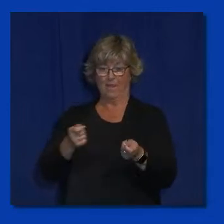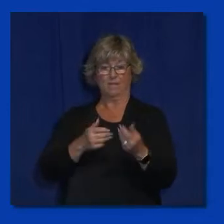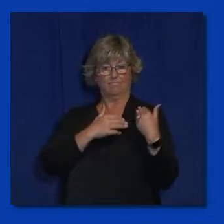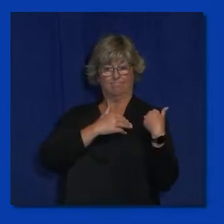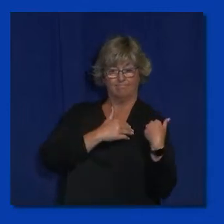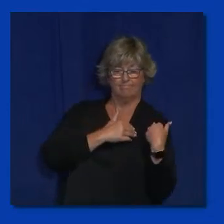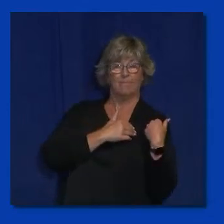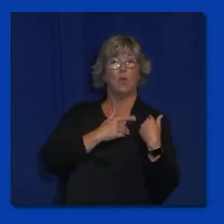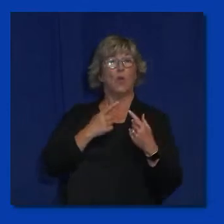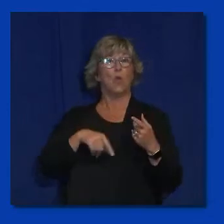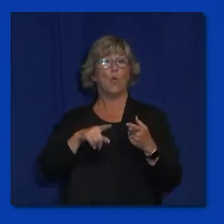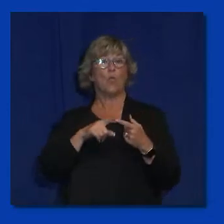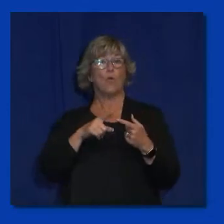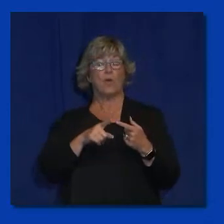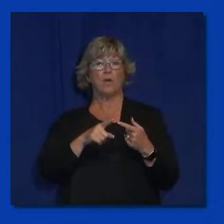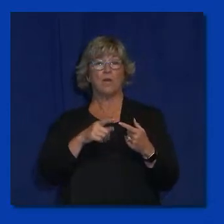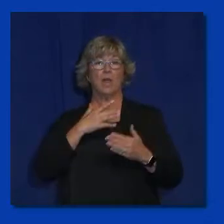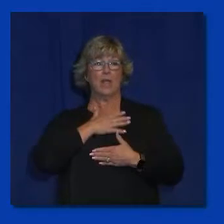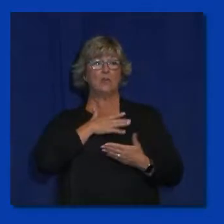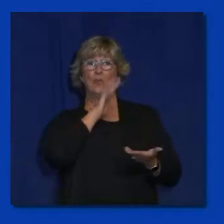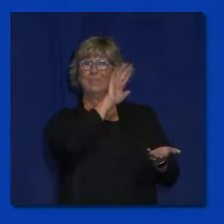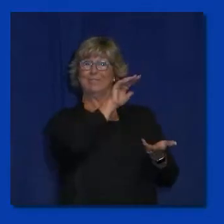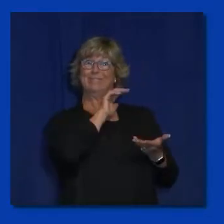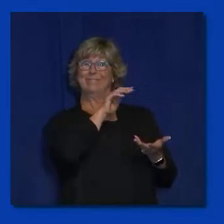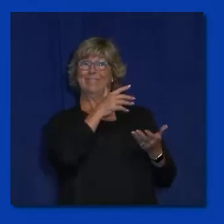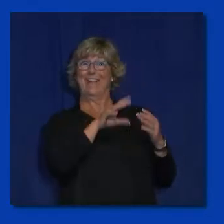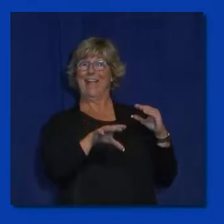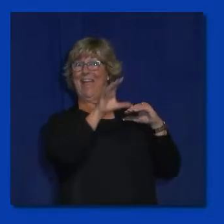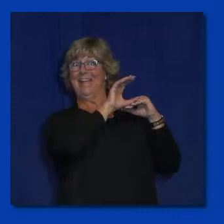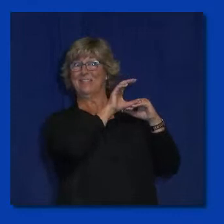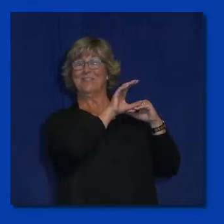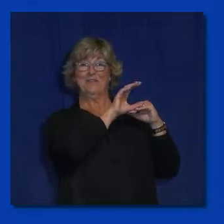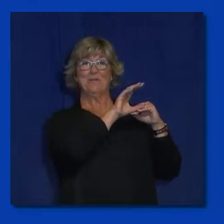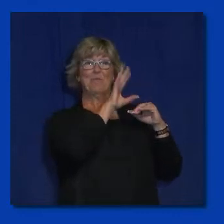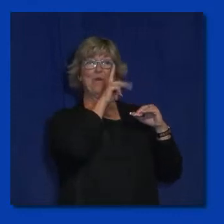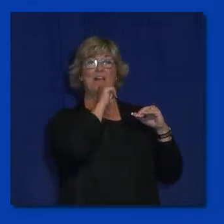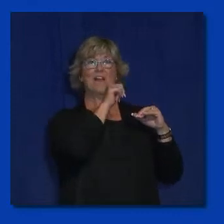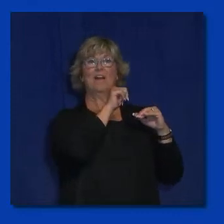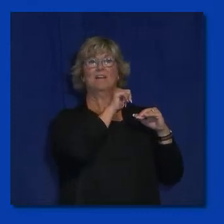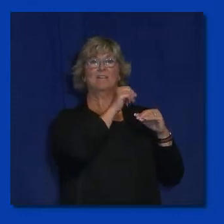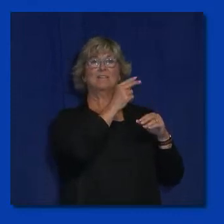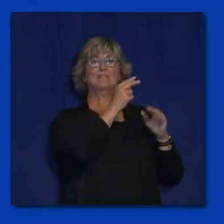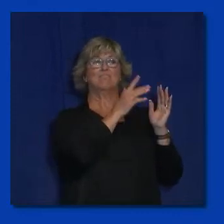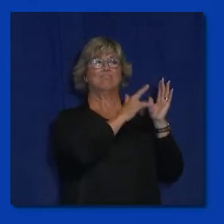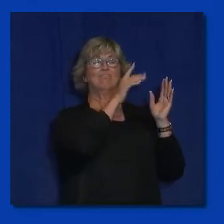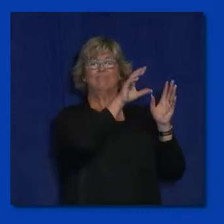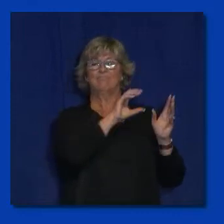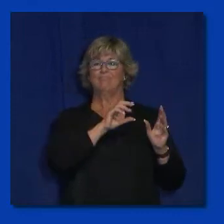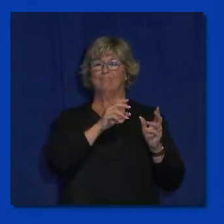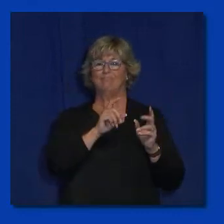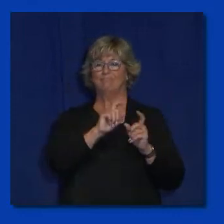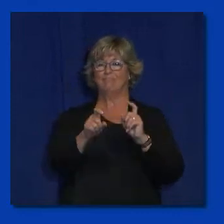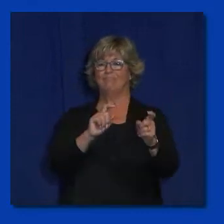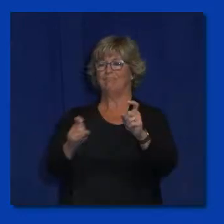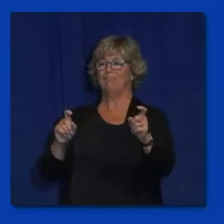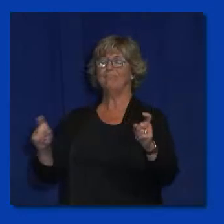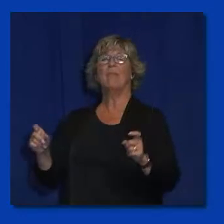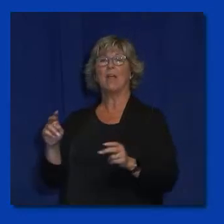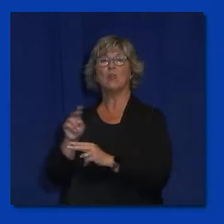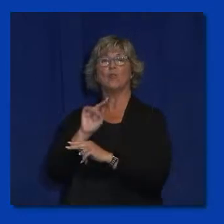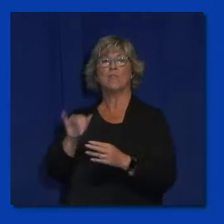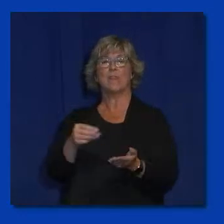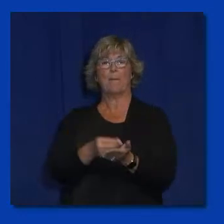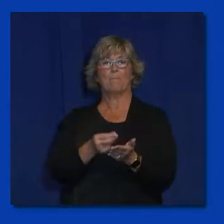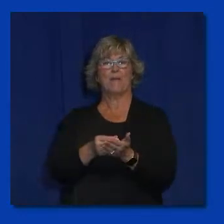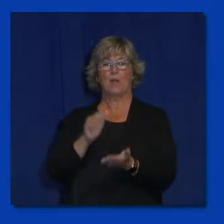stewardship. When you're enjoying a surplus like this, we think it's wise to convert those obligations by using that